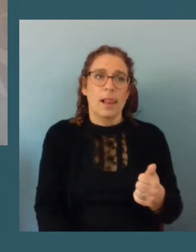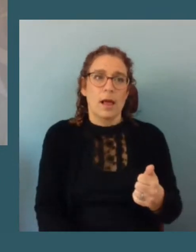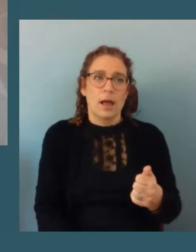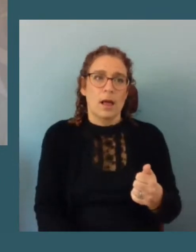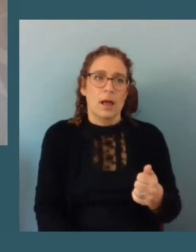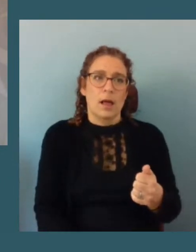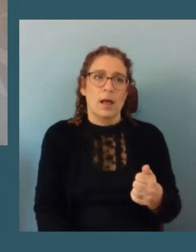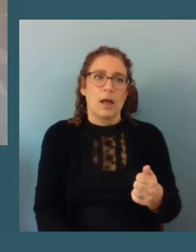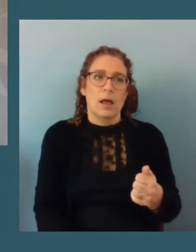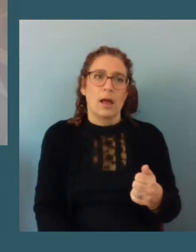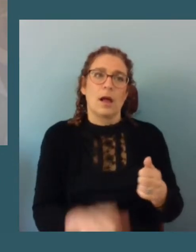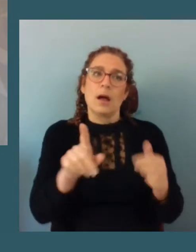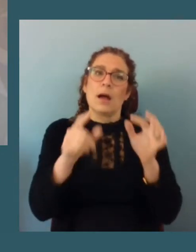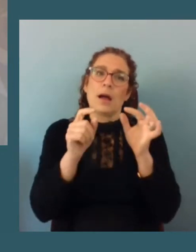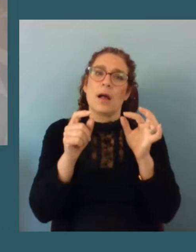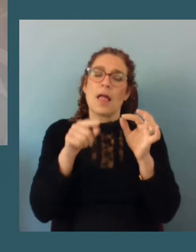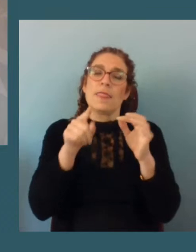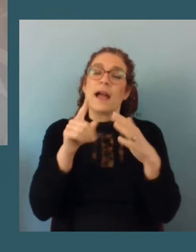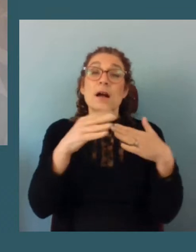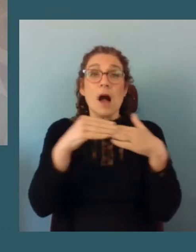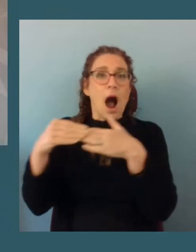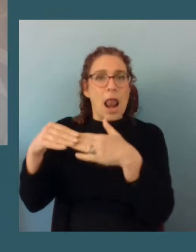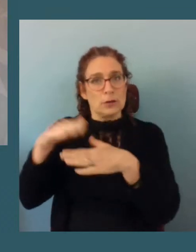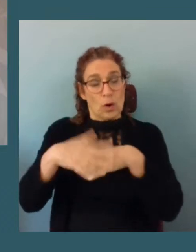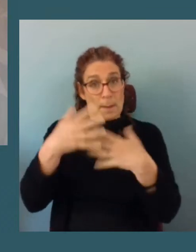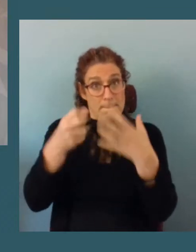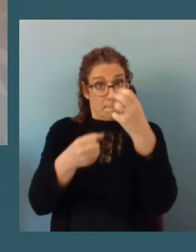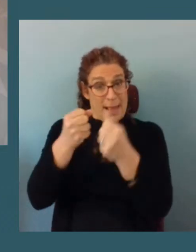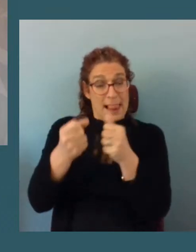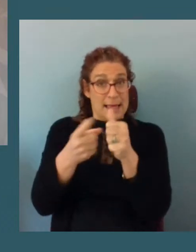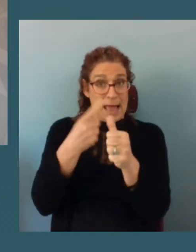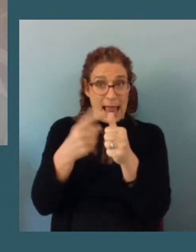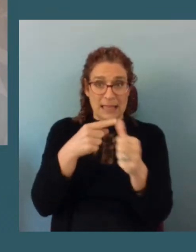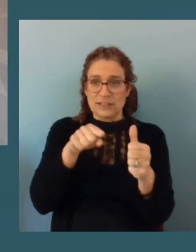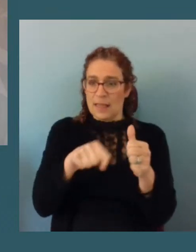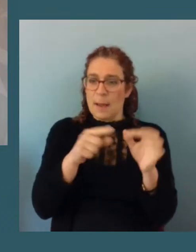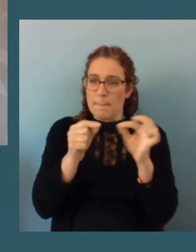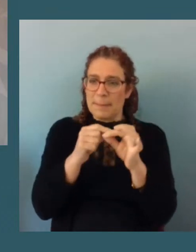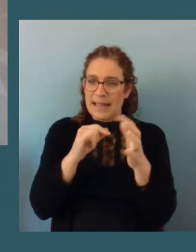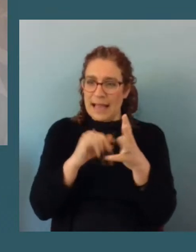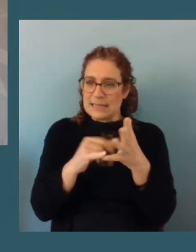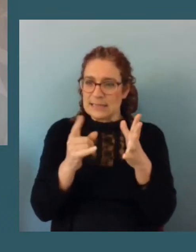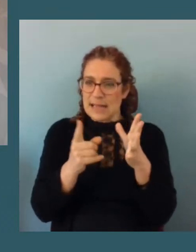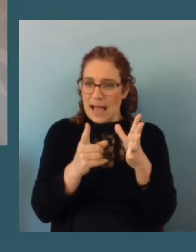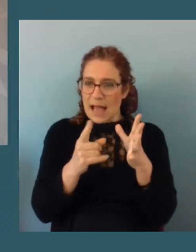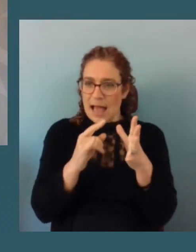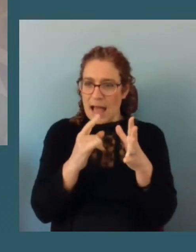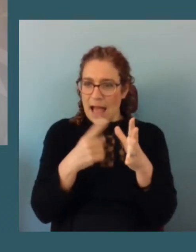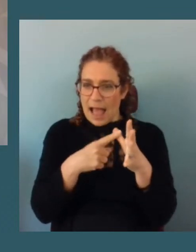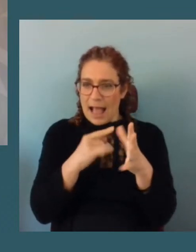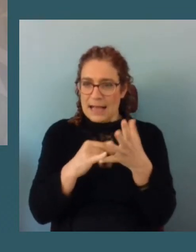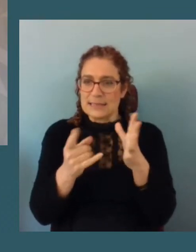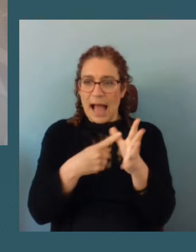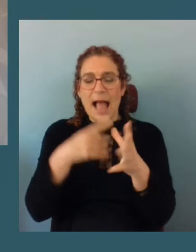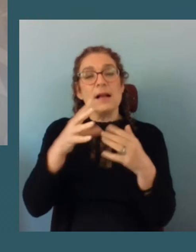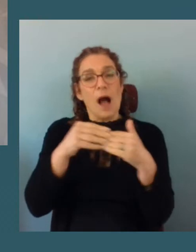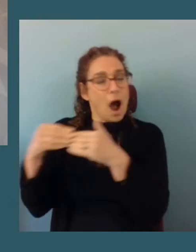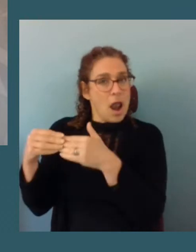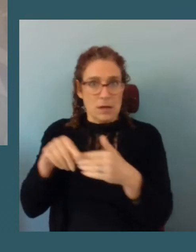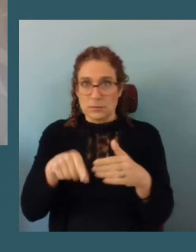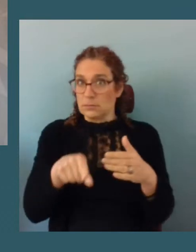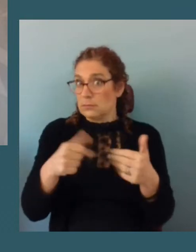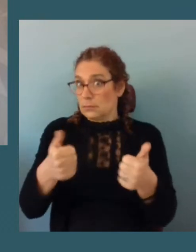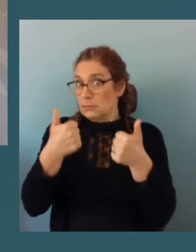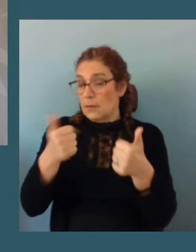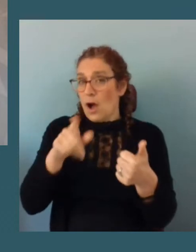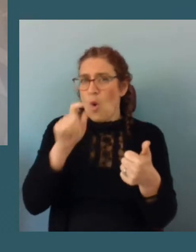the BSACI guidelines on milk allergy is one resource. And then the other resources, I'm not sure it has been will be released